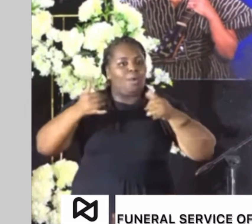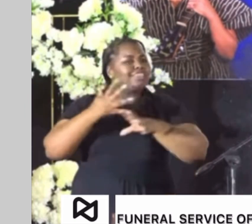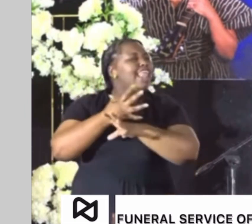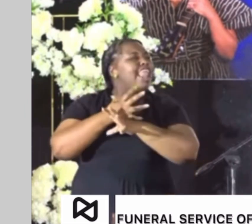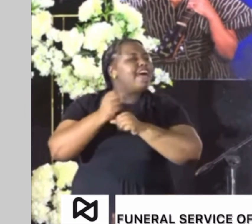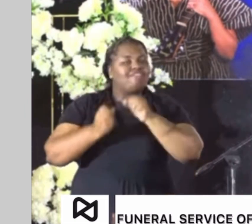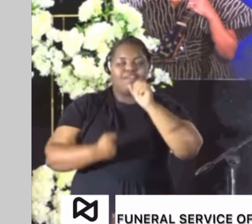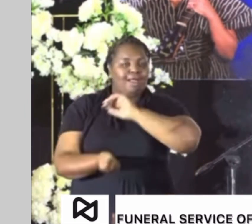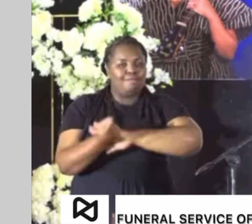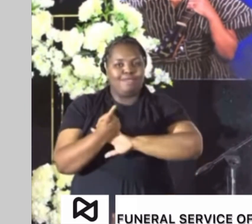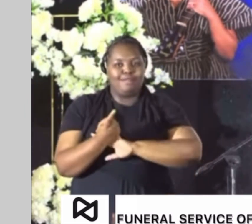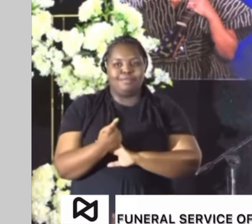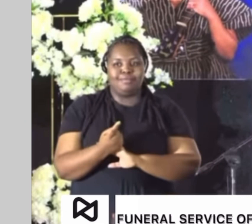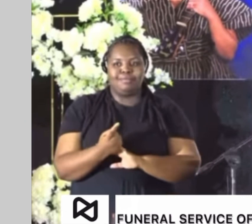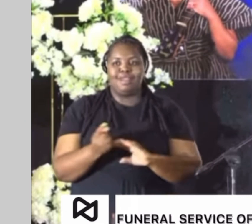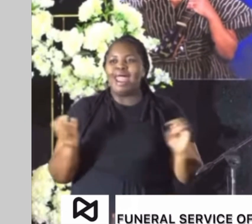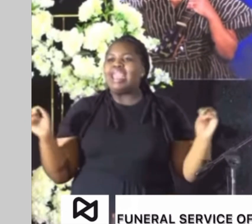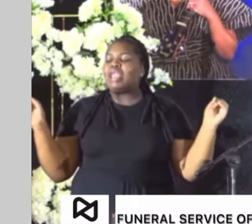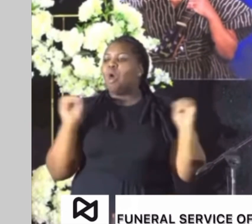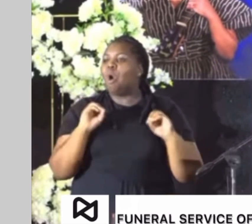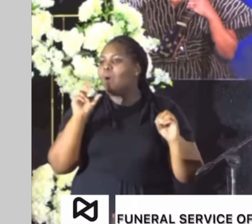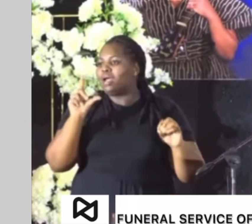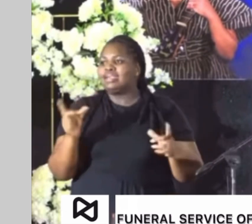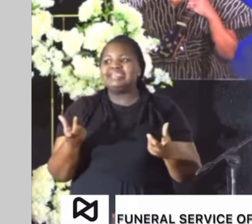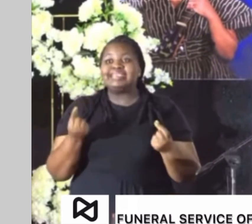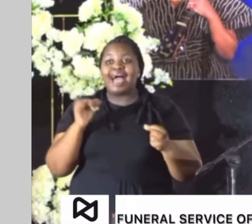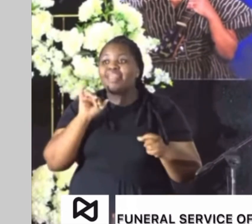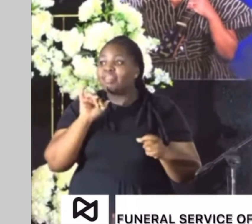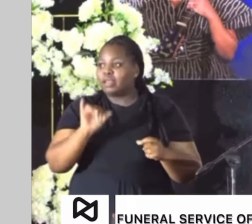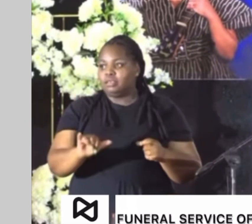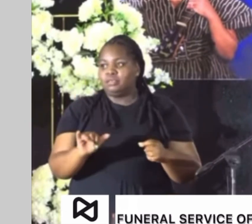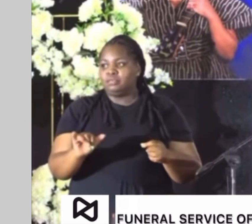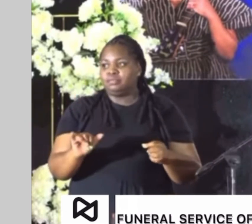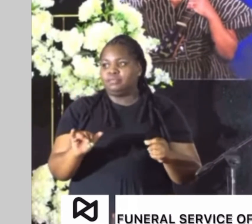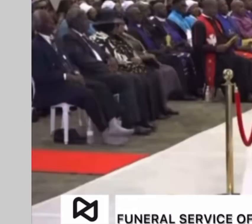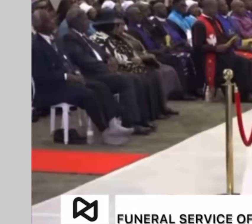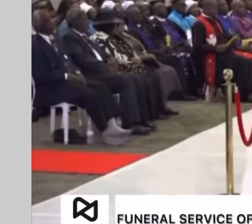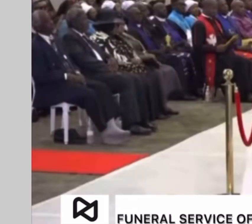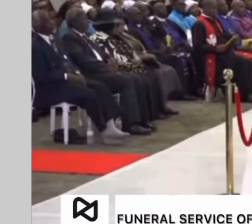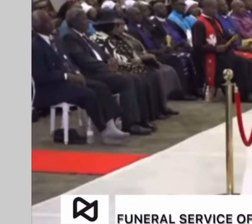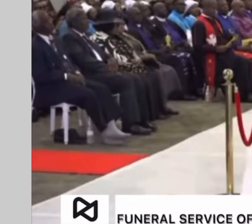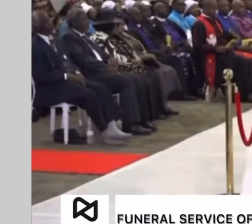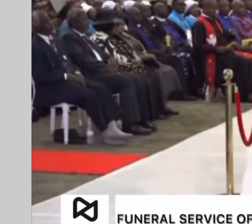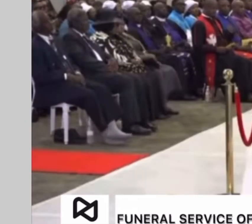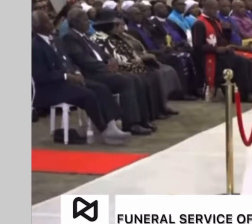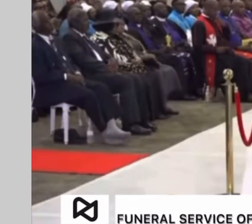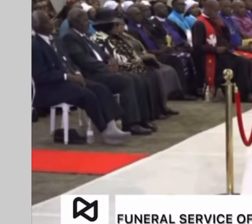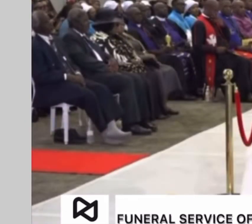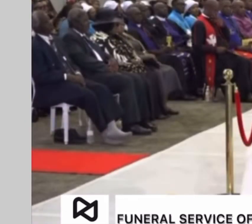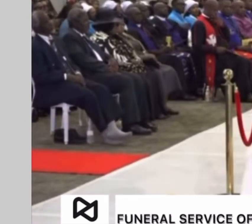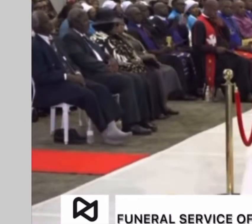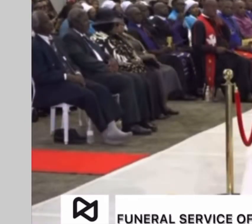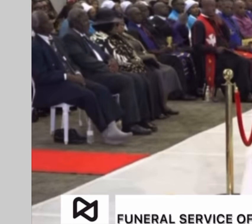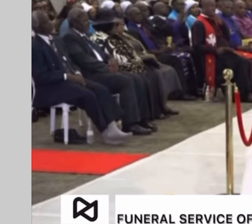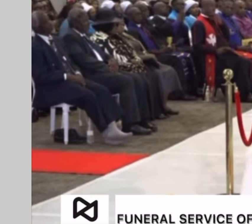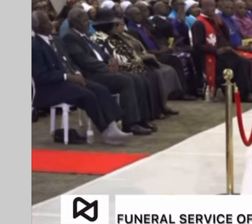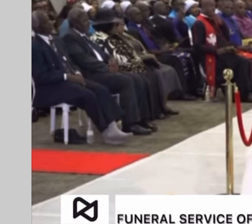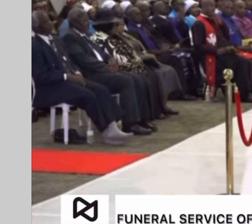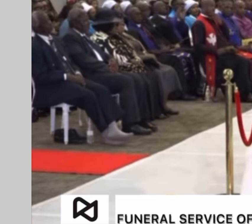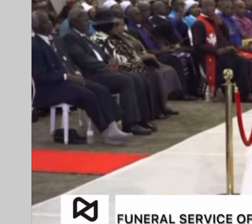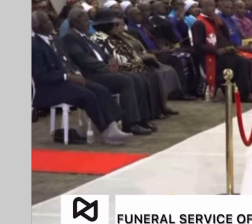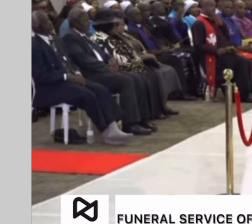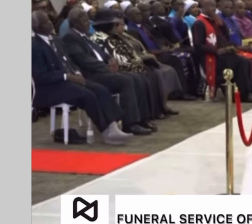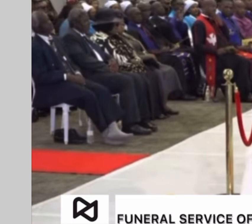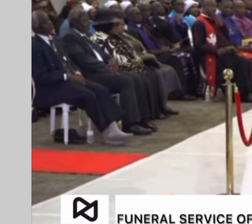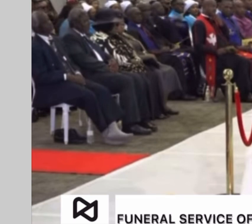deep, sharing how Zahara's music was like a healing potion, racking up accolades left and right with her chart toppers. According